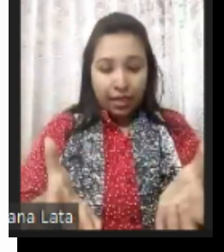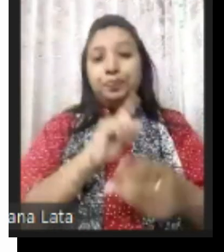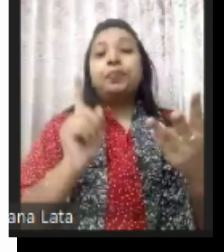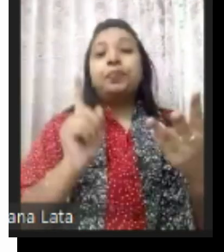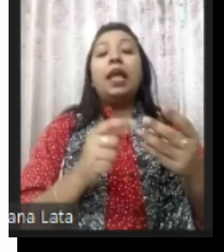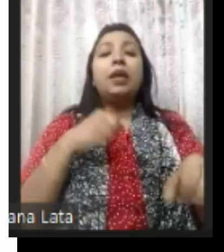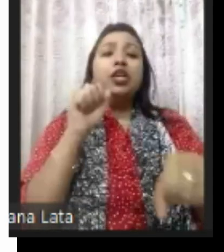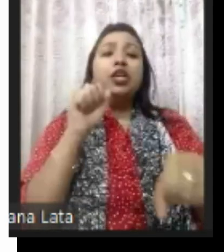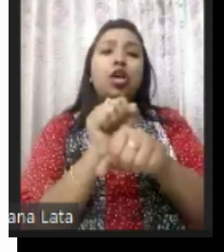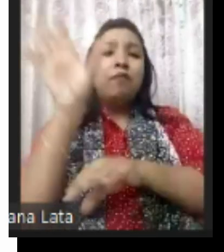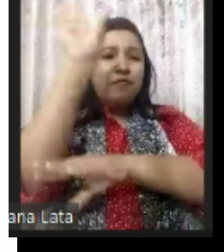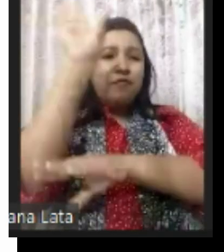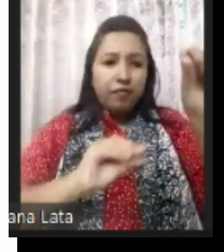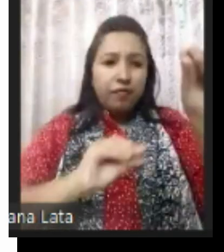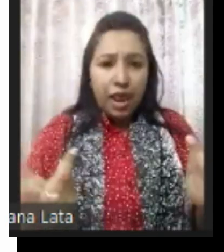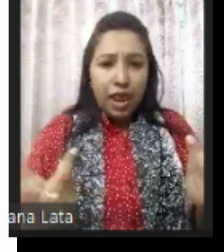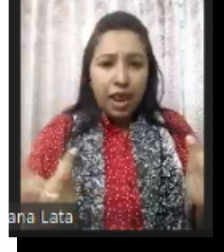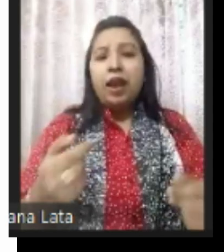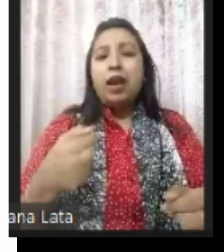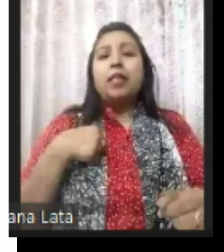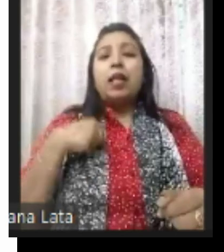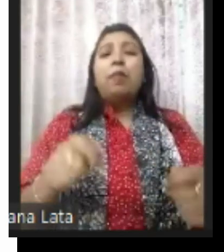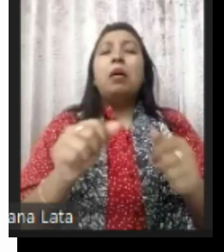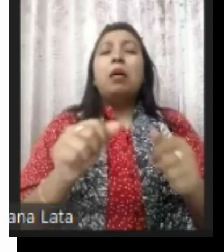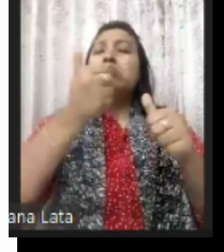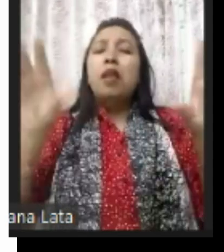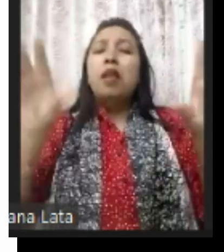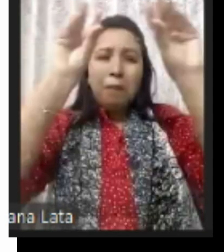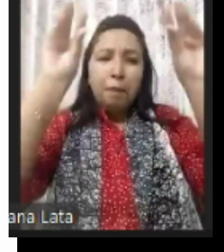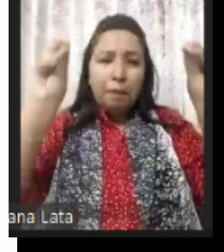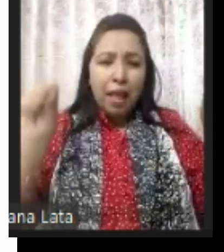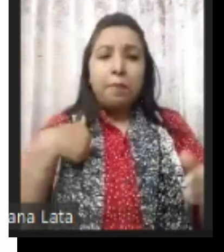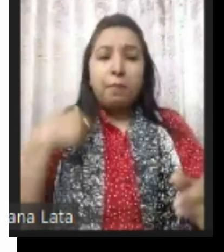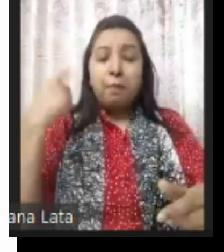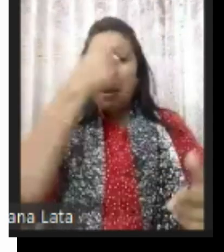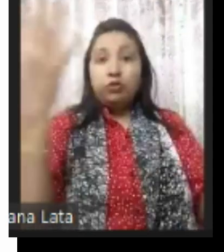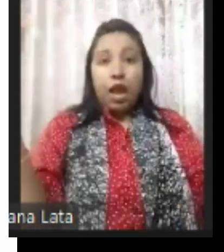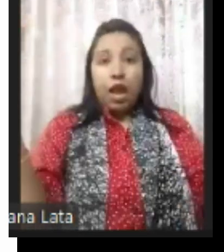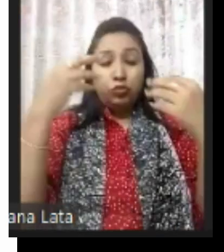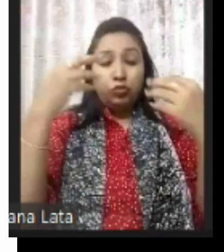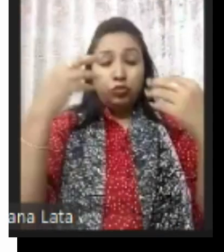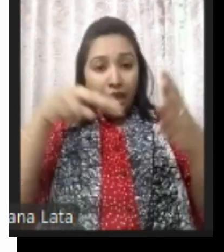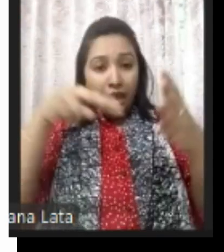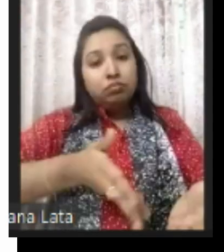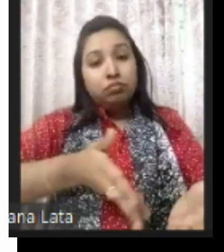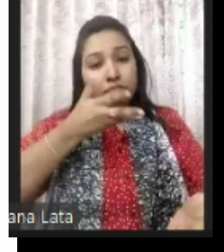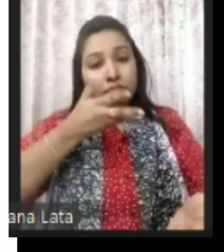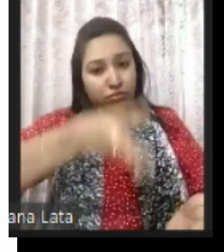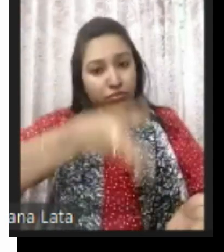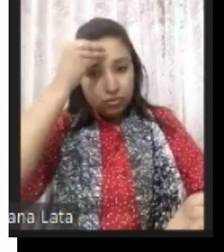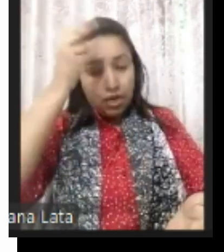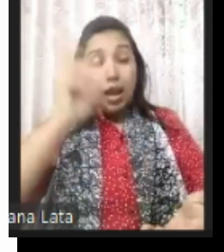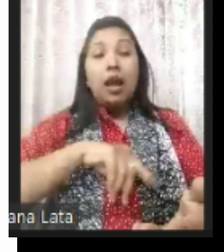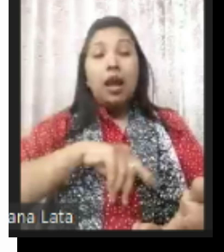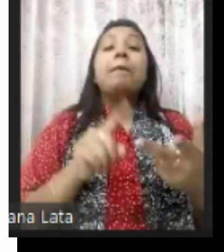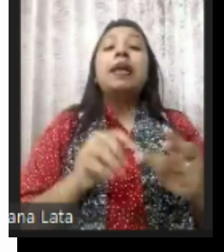just promoting the entrepreneurship for people with disabilities in Bangladesh. We are bringing the entrepreneur with disabilities in the e-commerce.